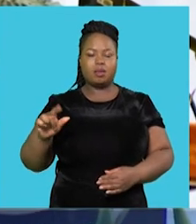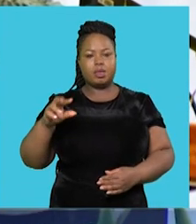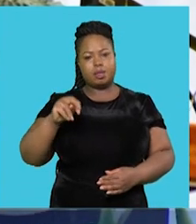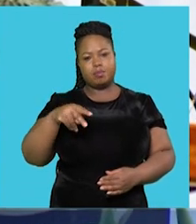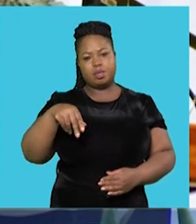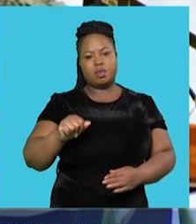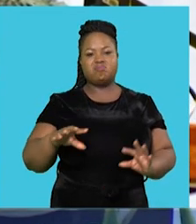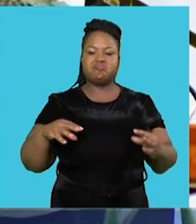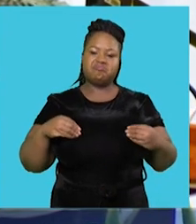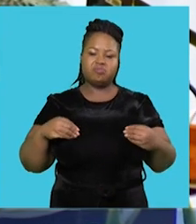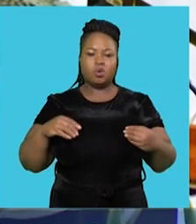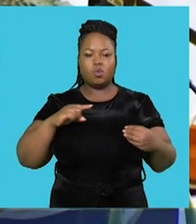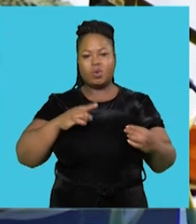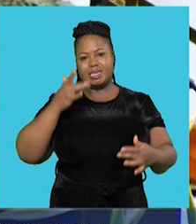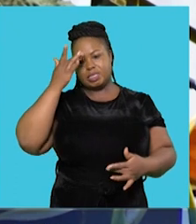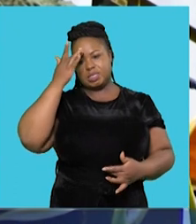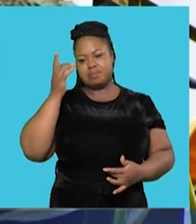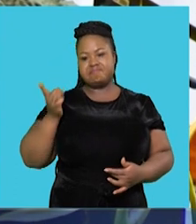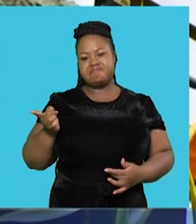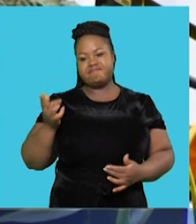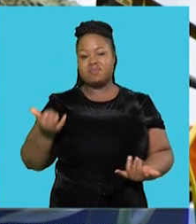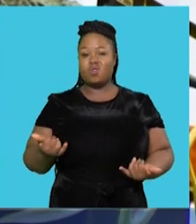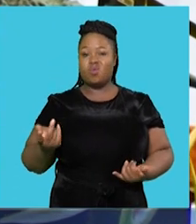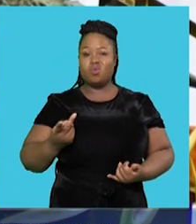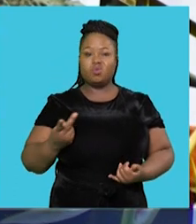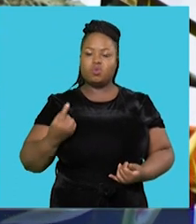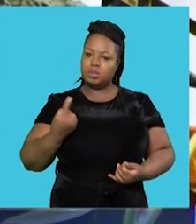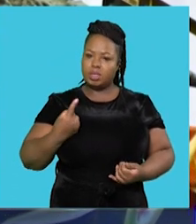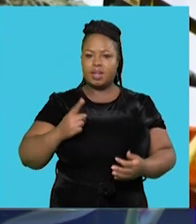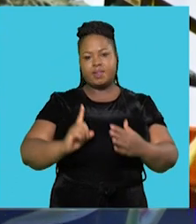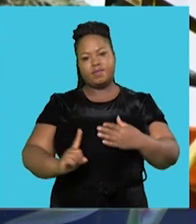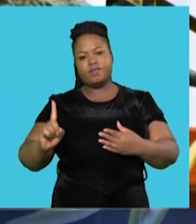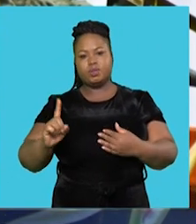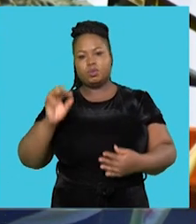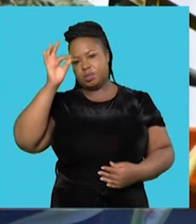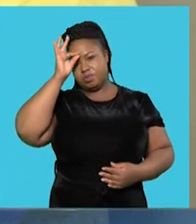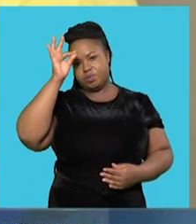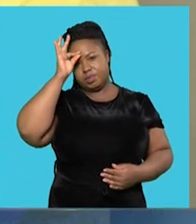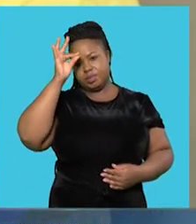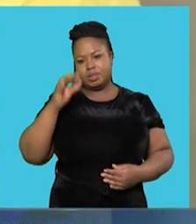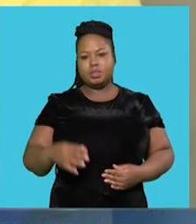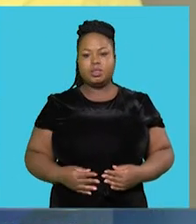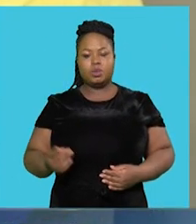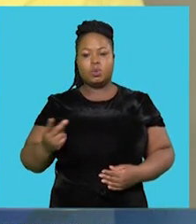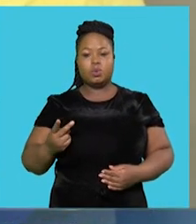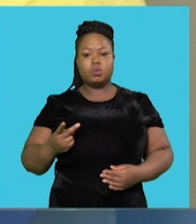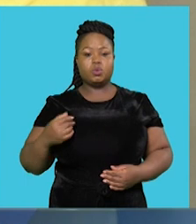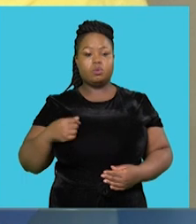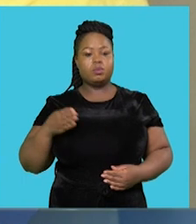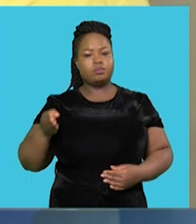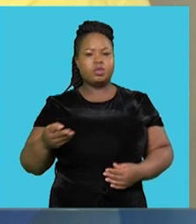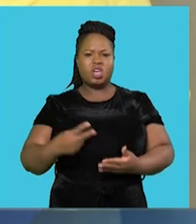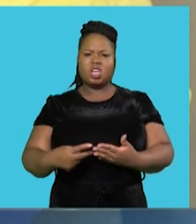state, owing to her health state and the fact that she handed herself over to the police and her address being